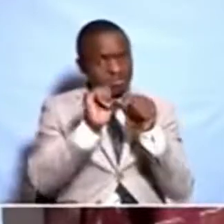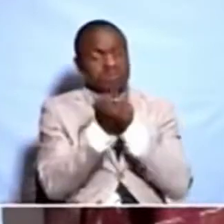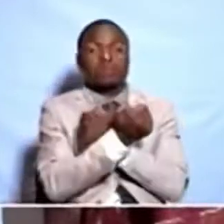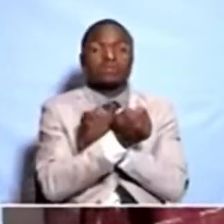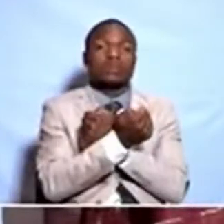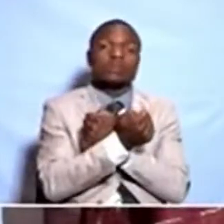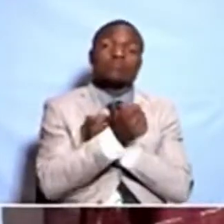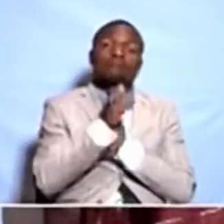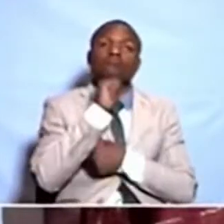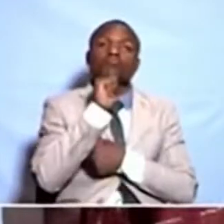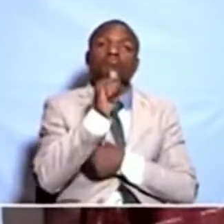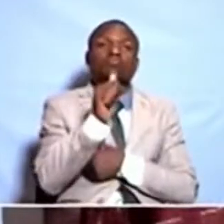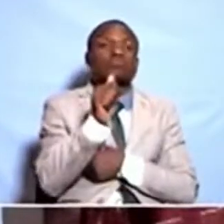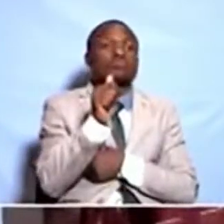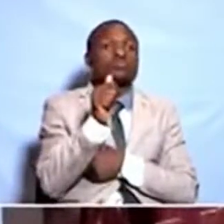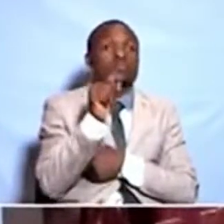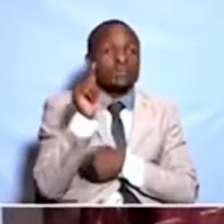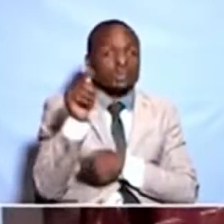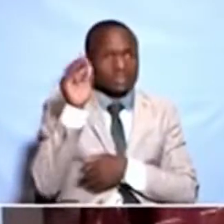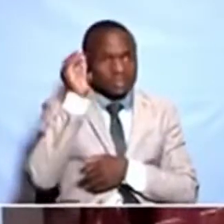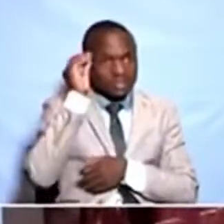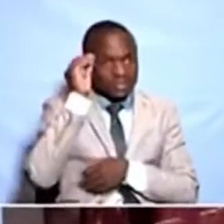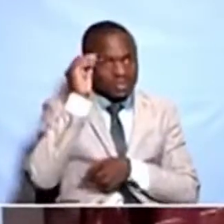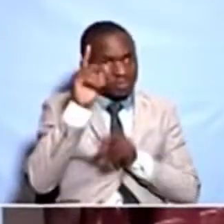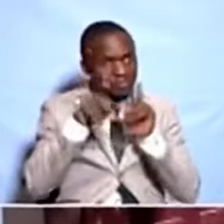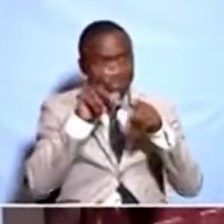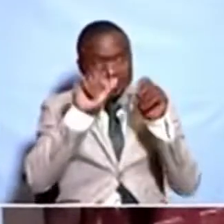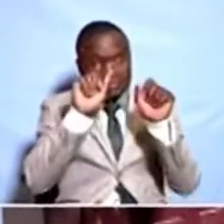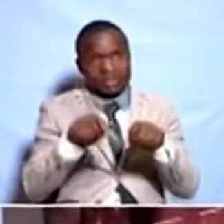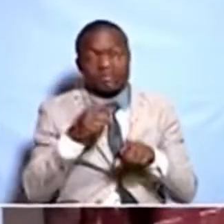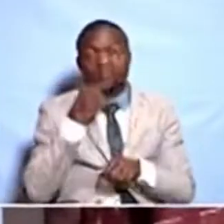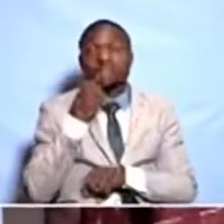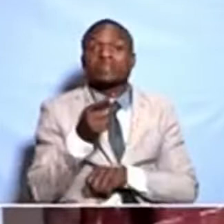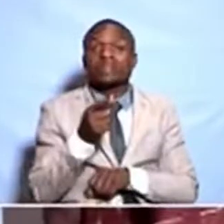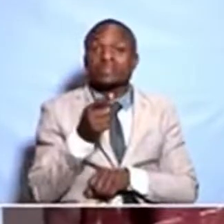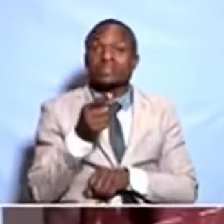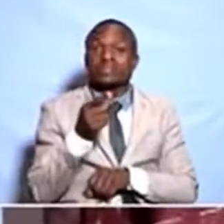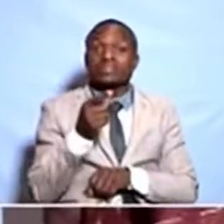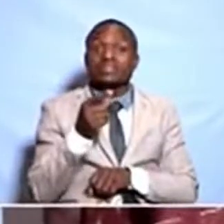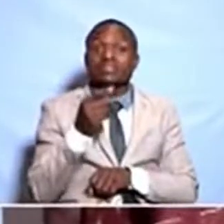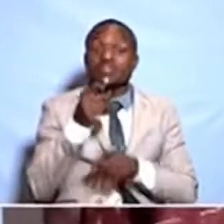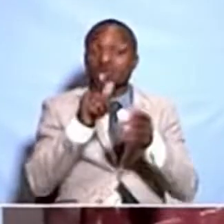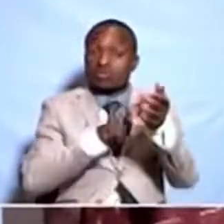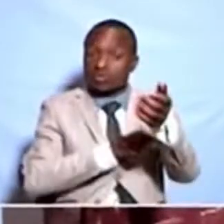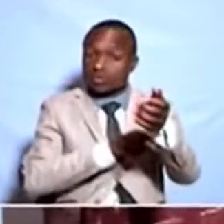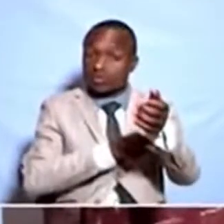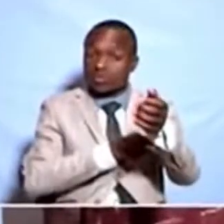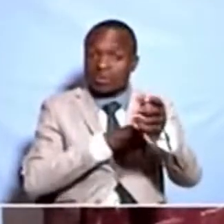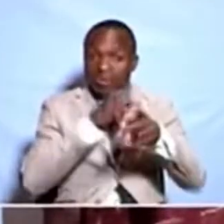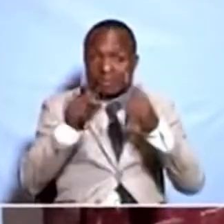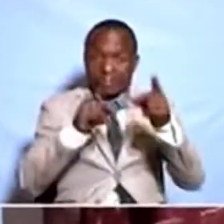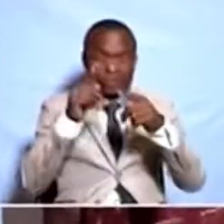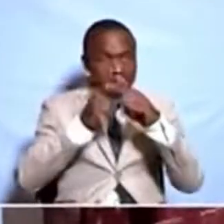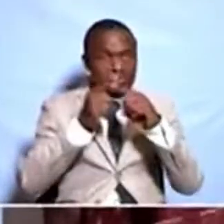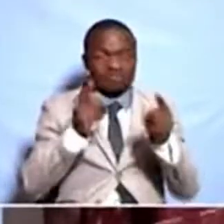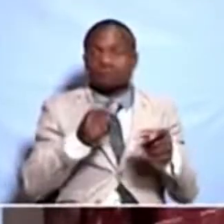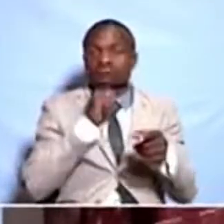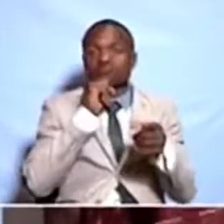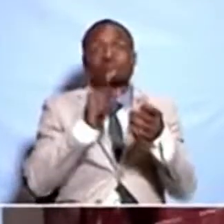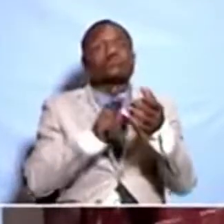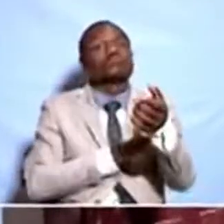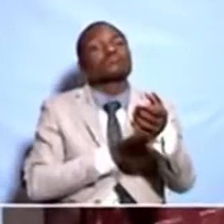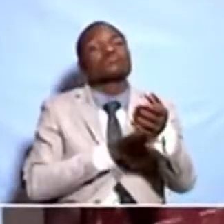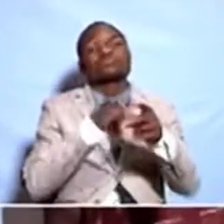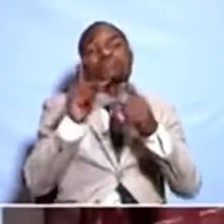It's not really. I know people may say it's a tedious process, but it's not actually a tedious process. It is